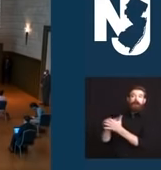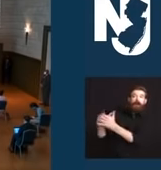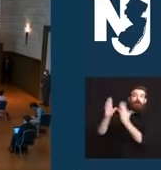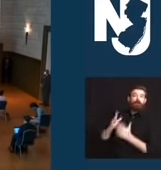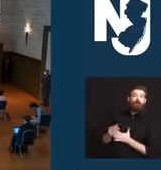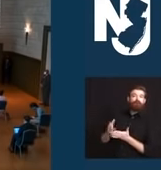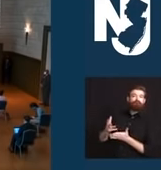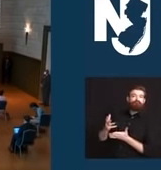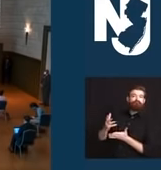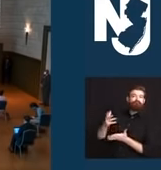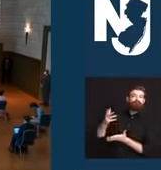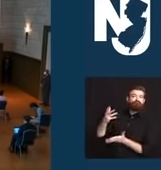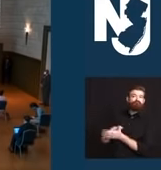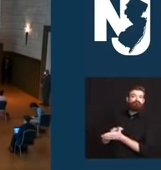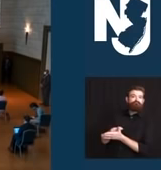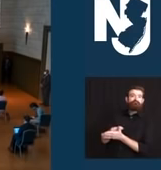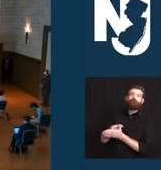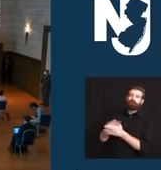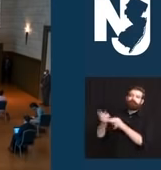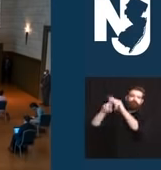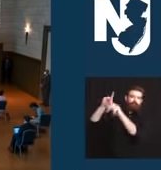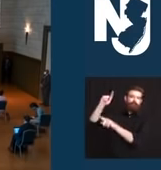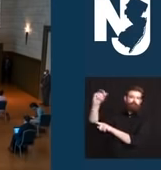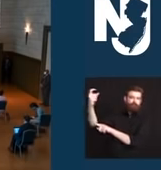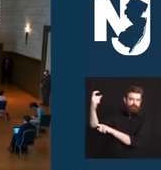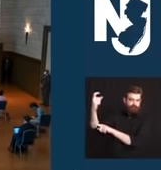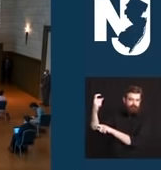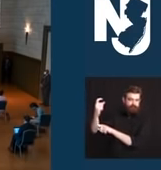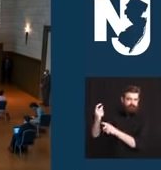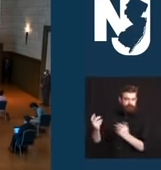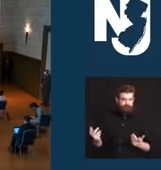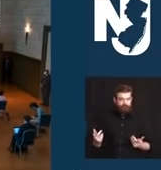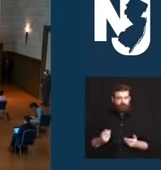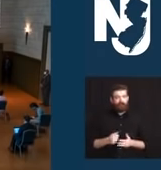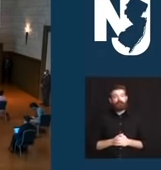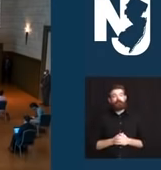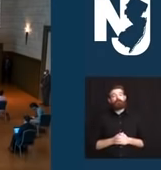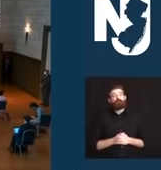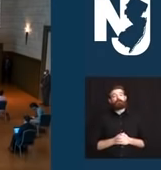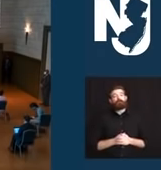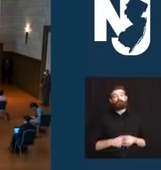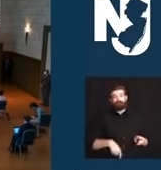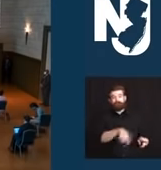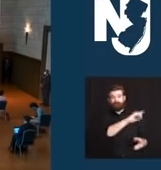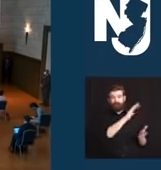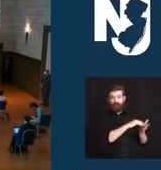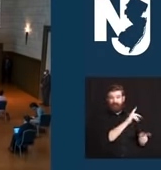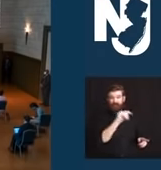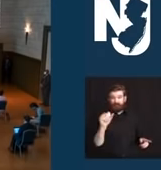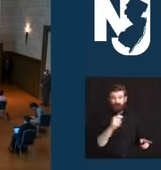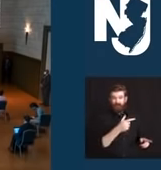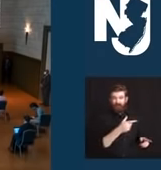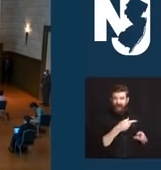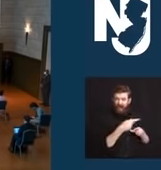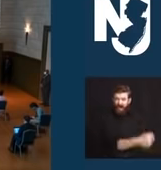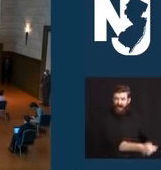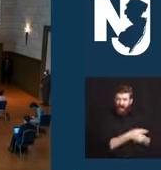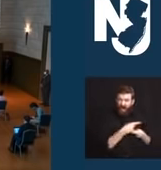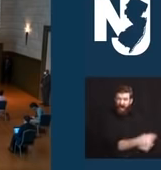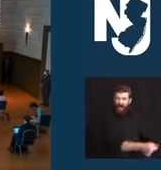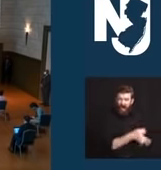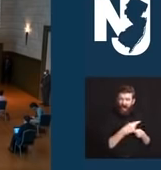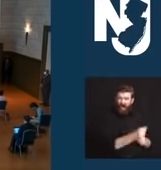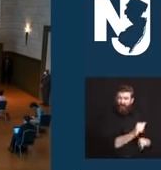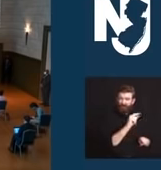principle of fairness to our tax code. No middle-class family should pay a higher percentage of their income in taxes than the wealthiest